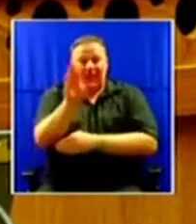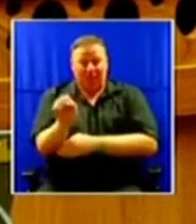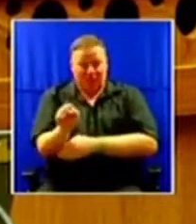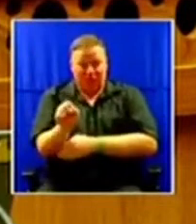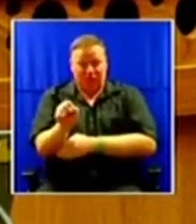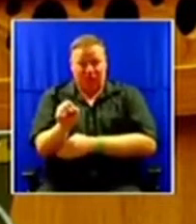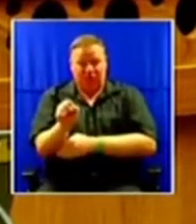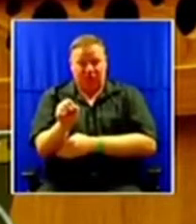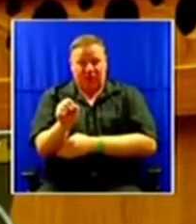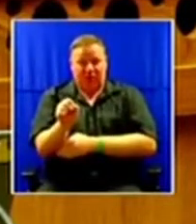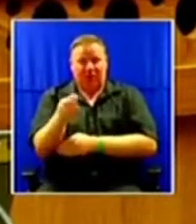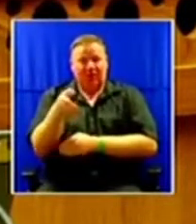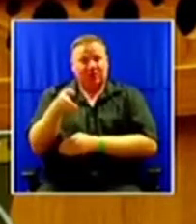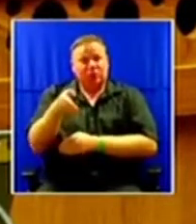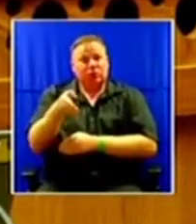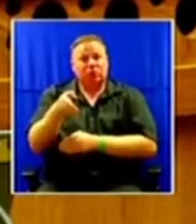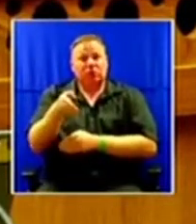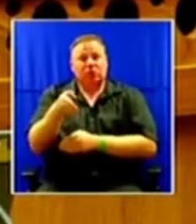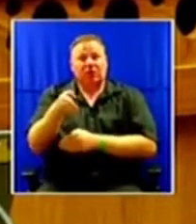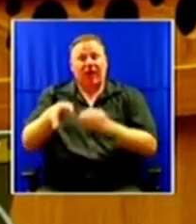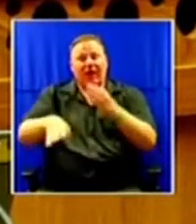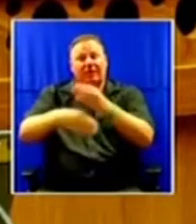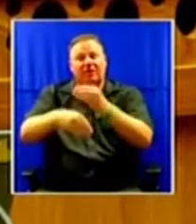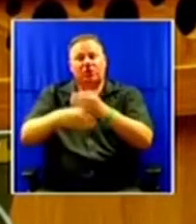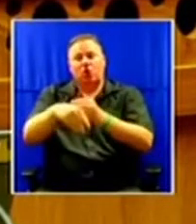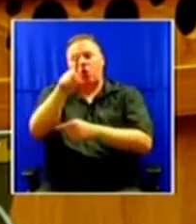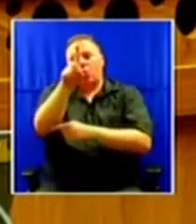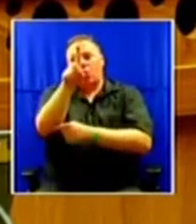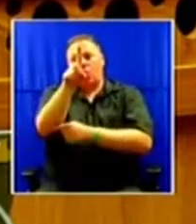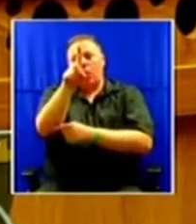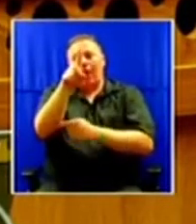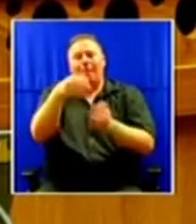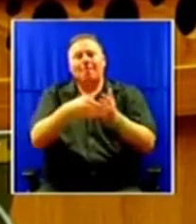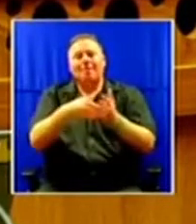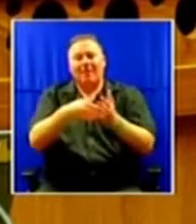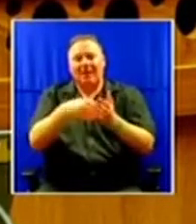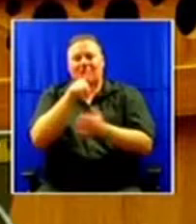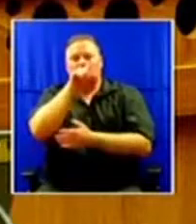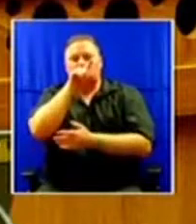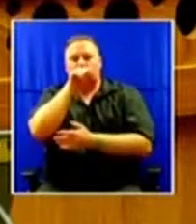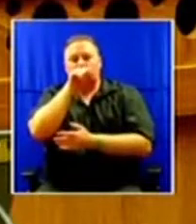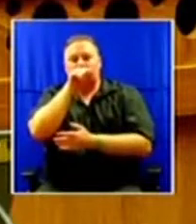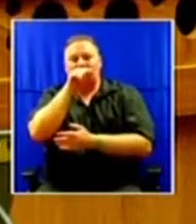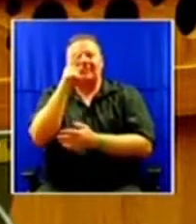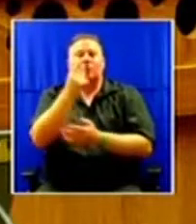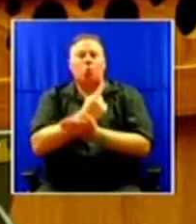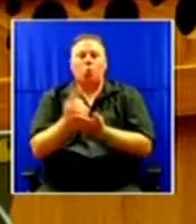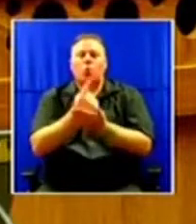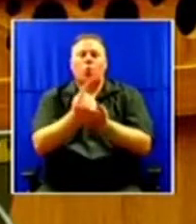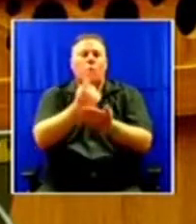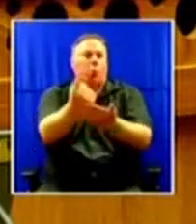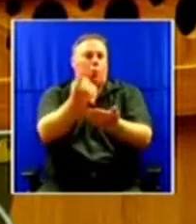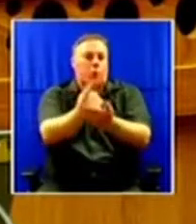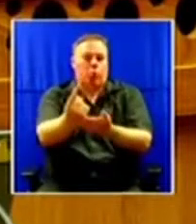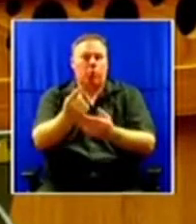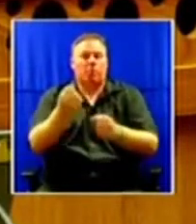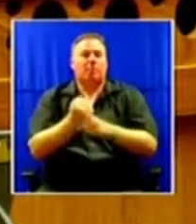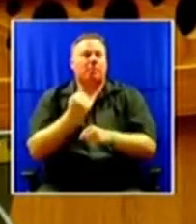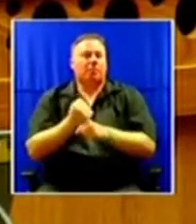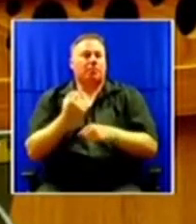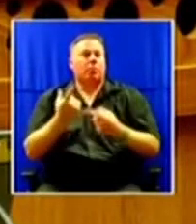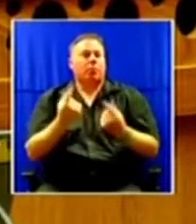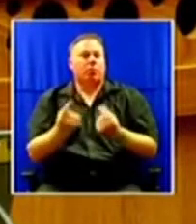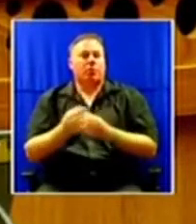an additional 1 million chickens every week. Now that is